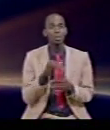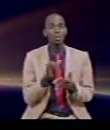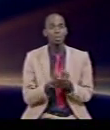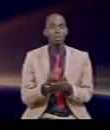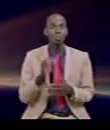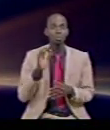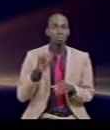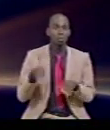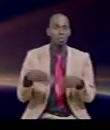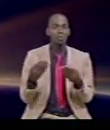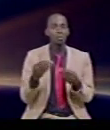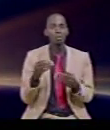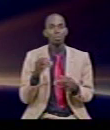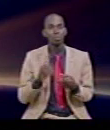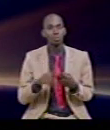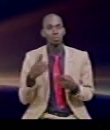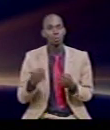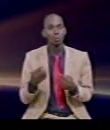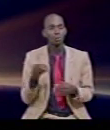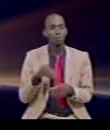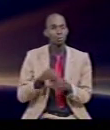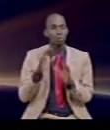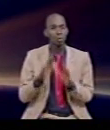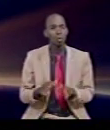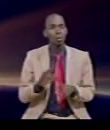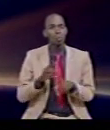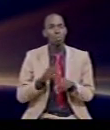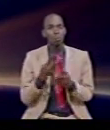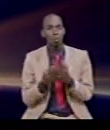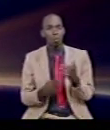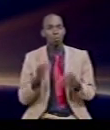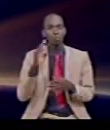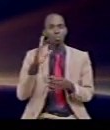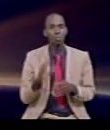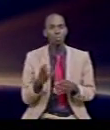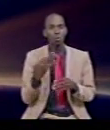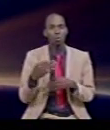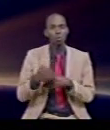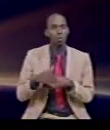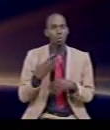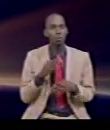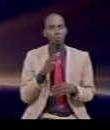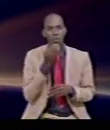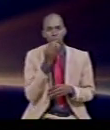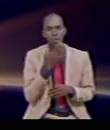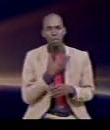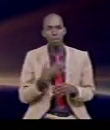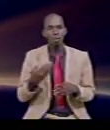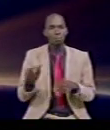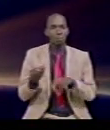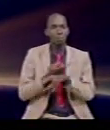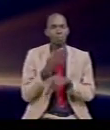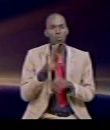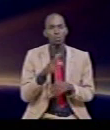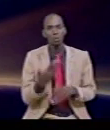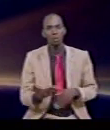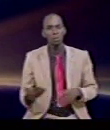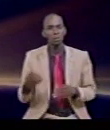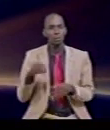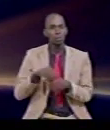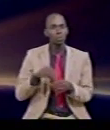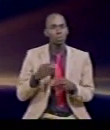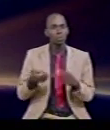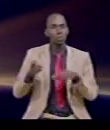seed to the sower, both minister bread for your food, and multiply your seed sown, and increase the fruits of your